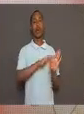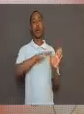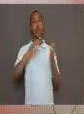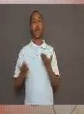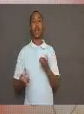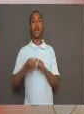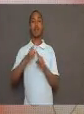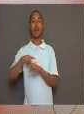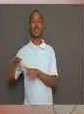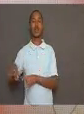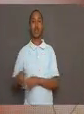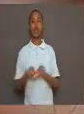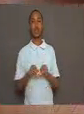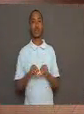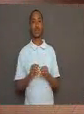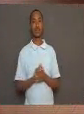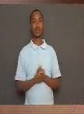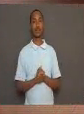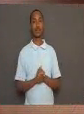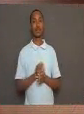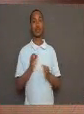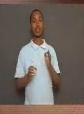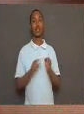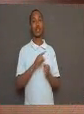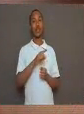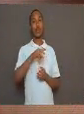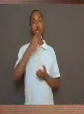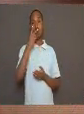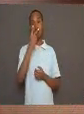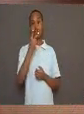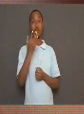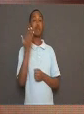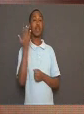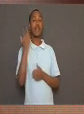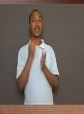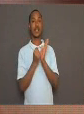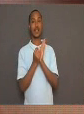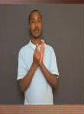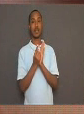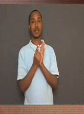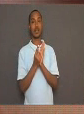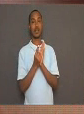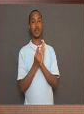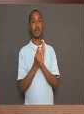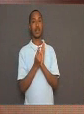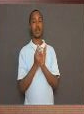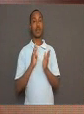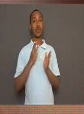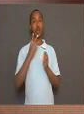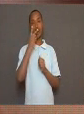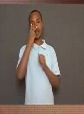Welcome back, students. If we look back to our previous example, we can see